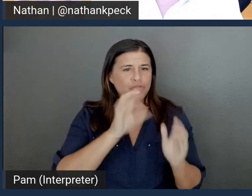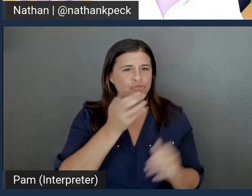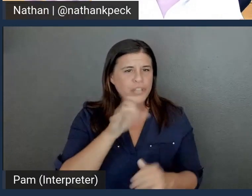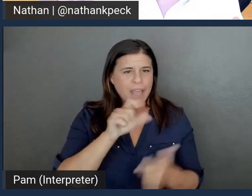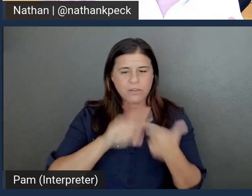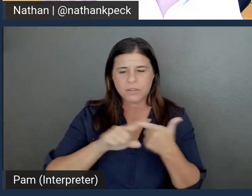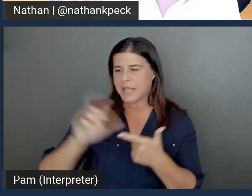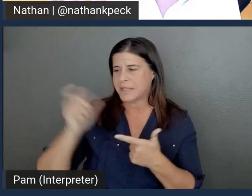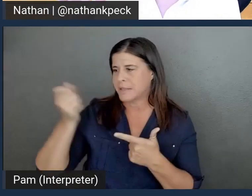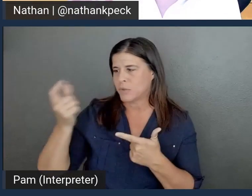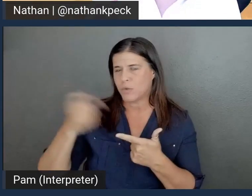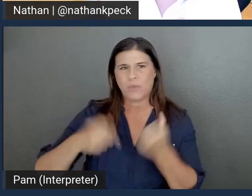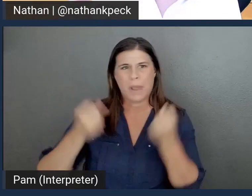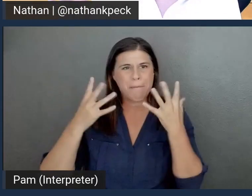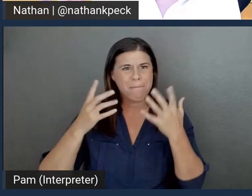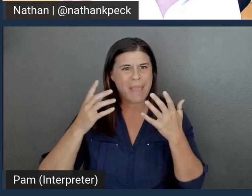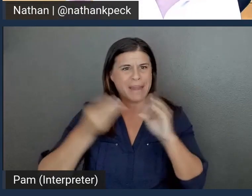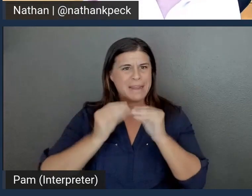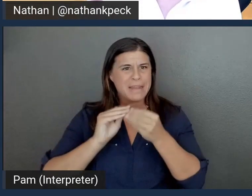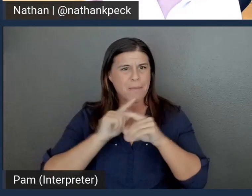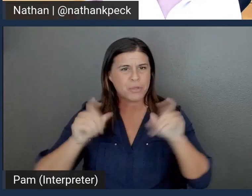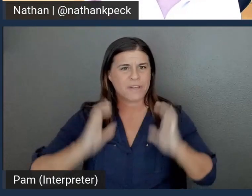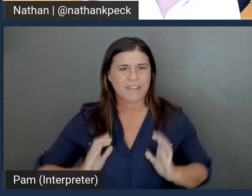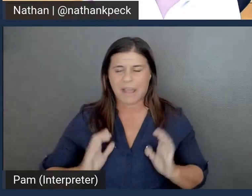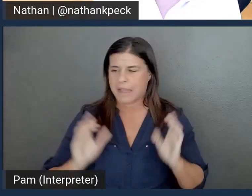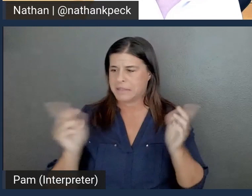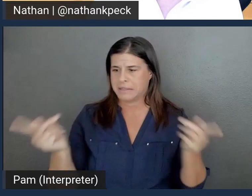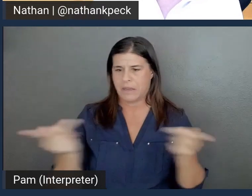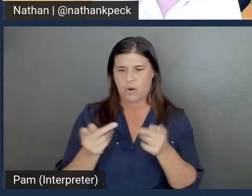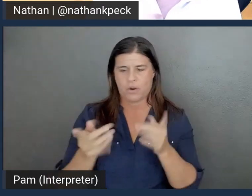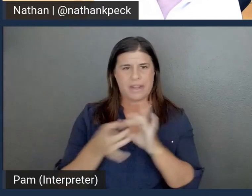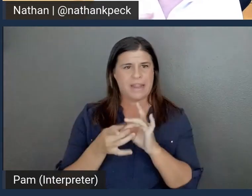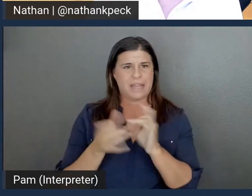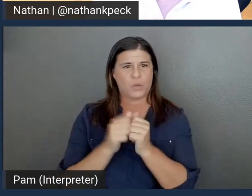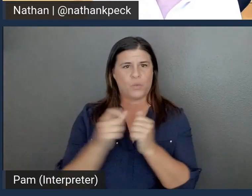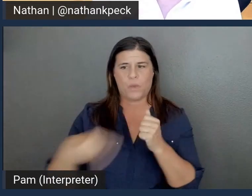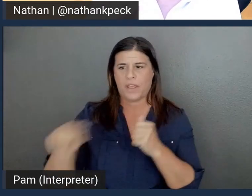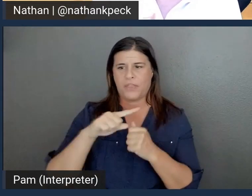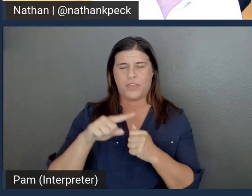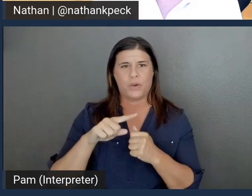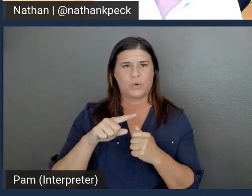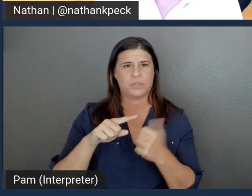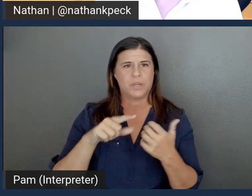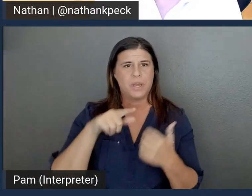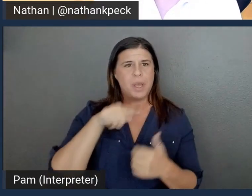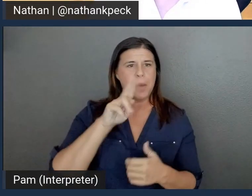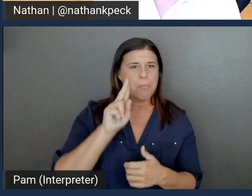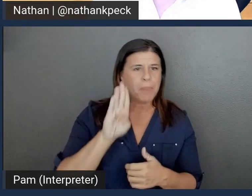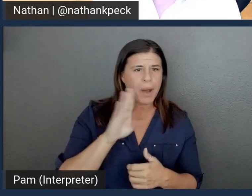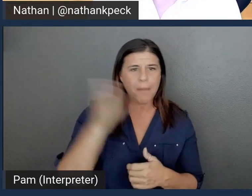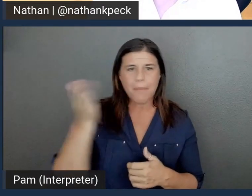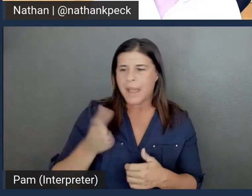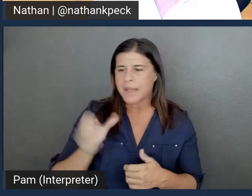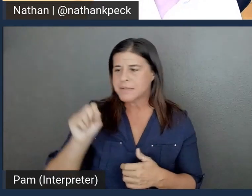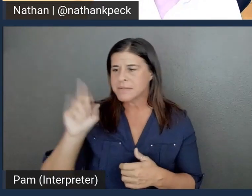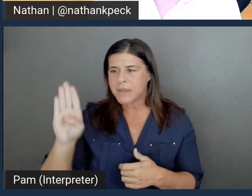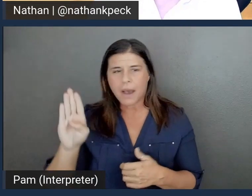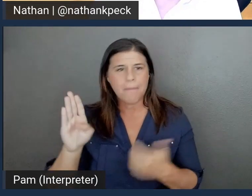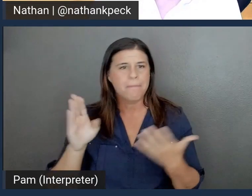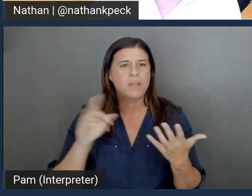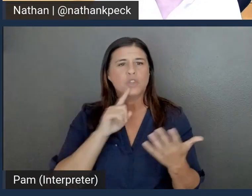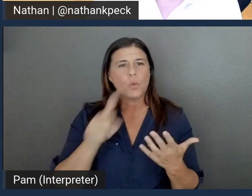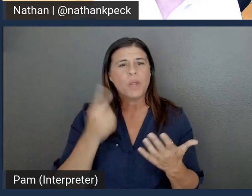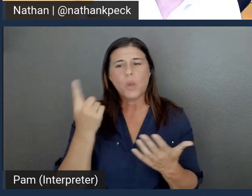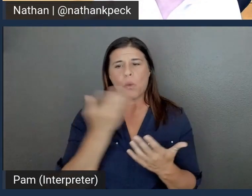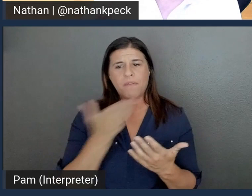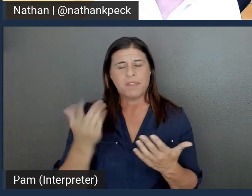large number of clients potentially connected to these channels that we were publishing information on. And one of the dimensions